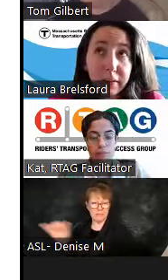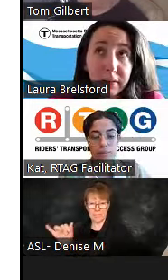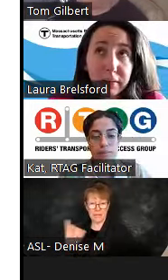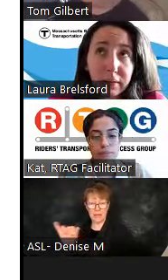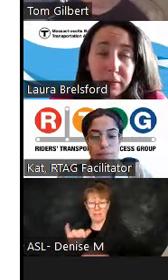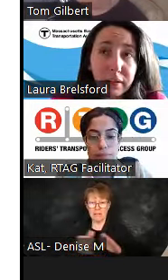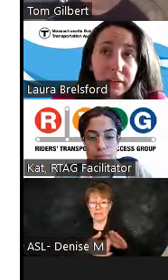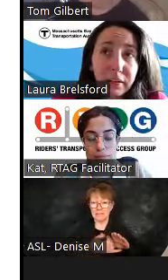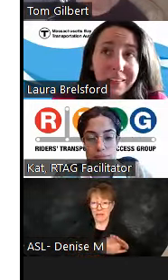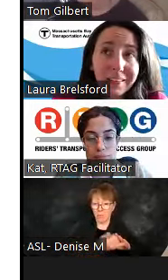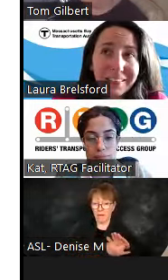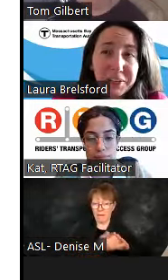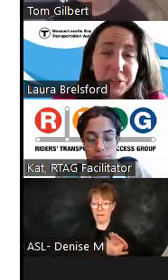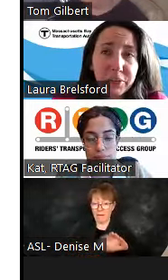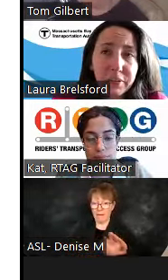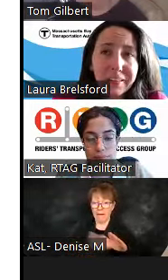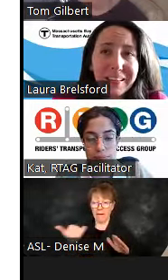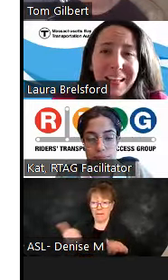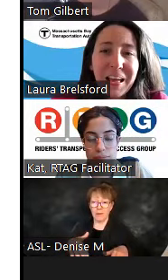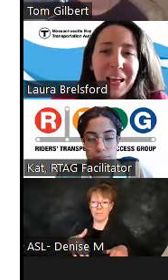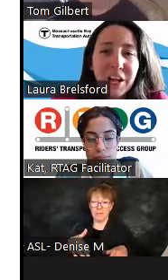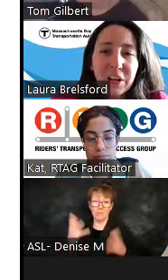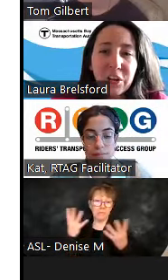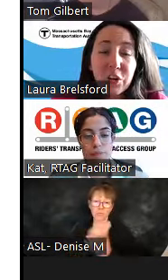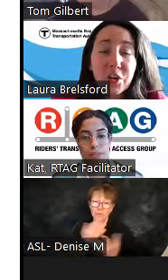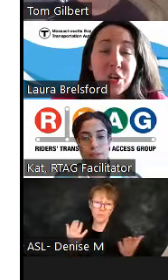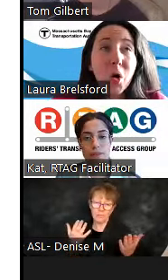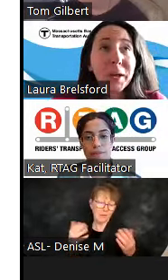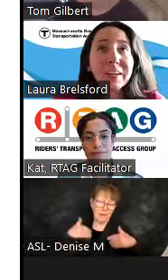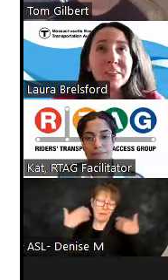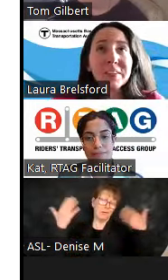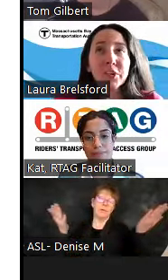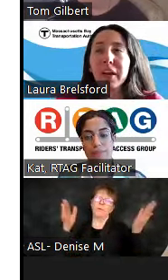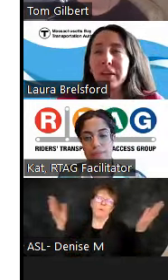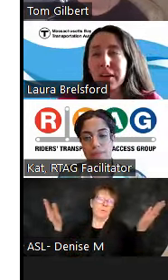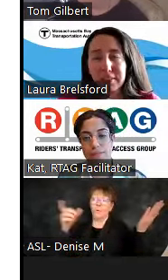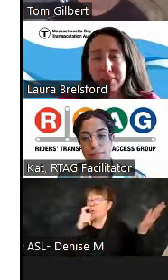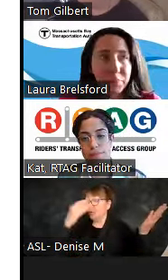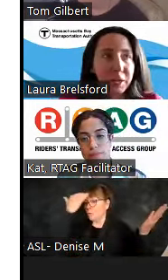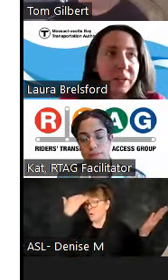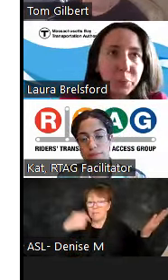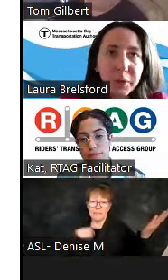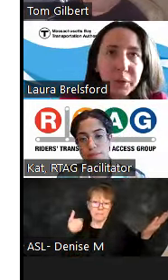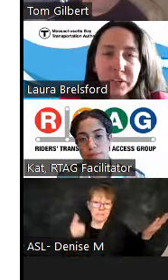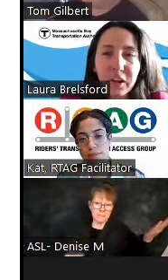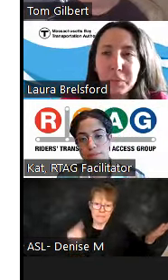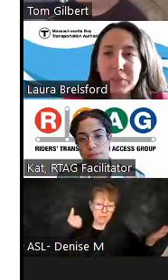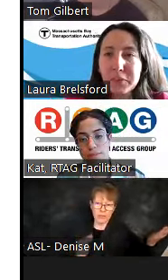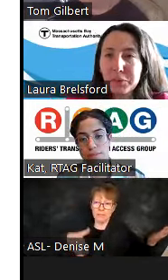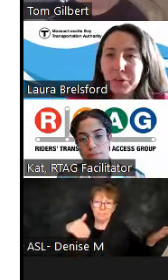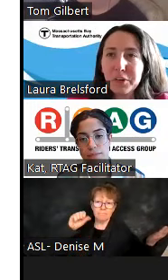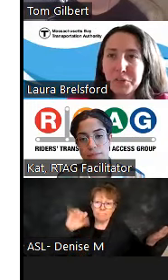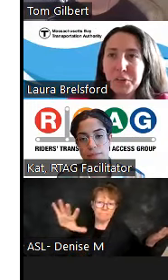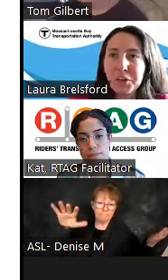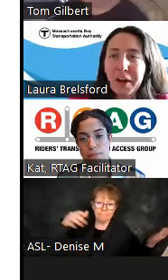who knows? I mean, it's just me voicing my opinion. No, and Esther, yes, I mean, I think we could talk about